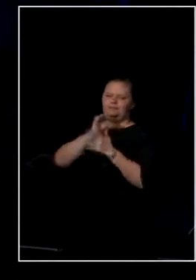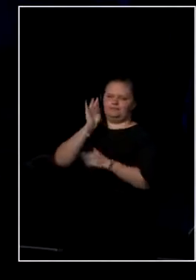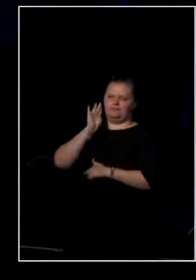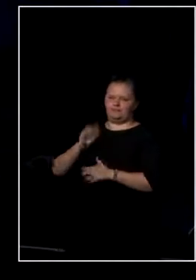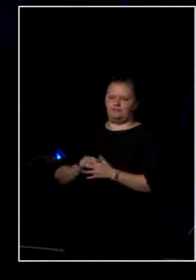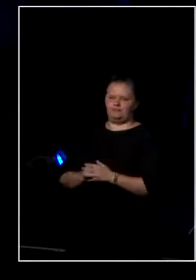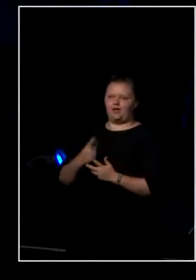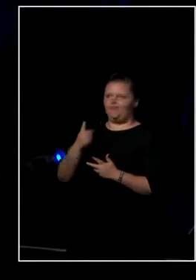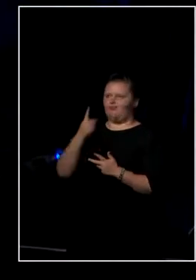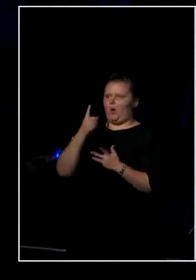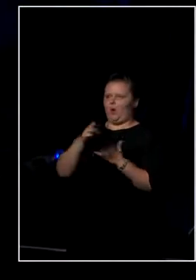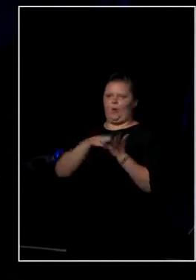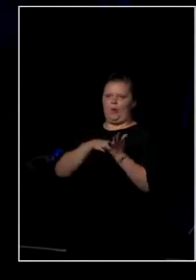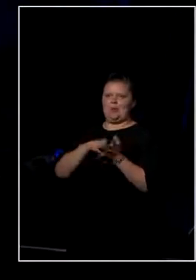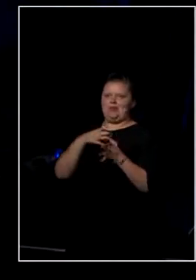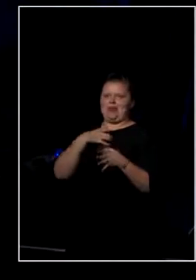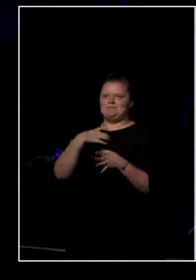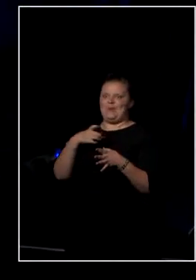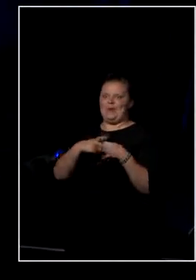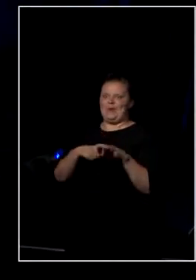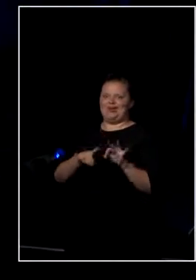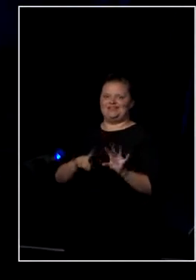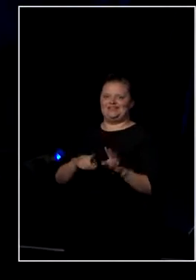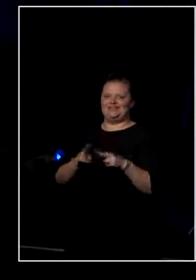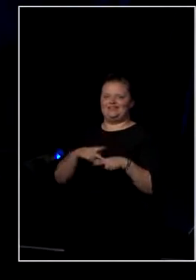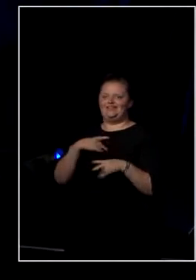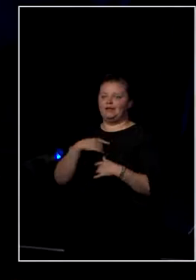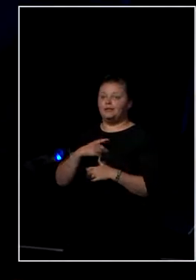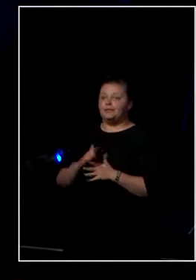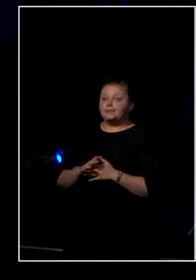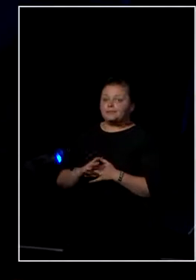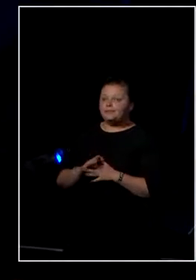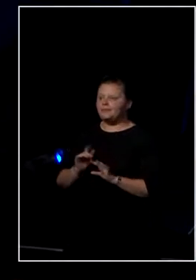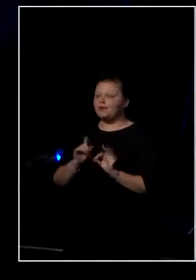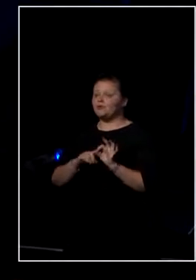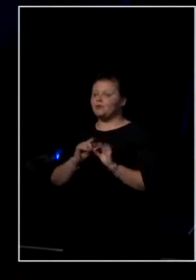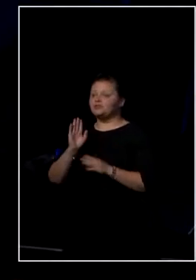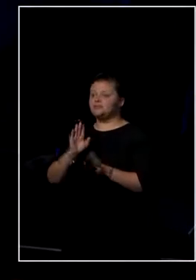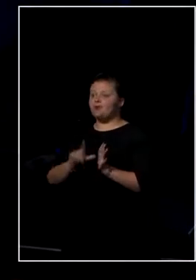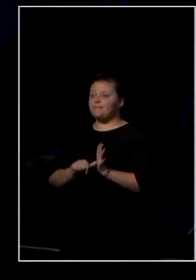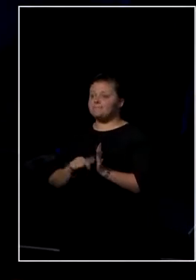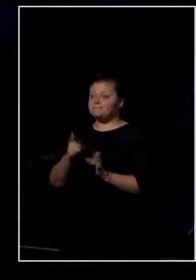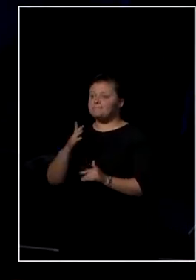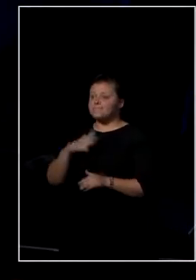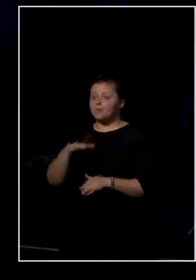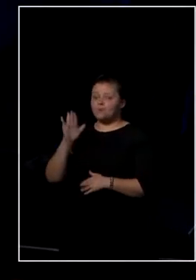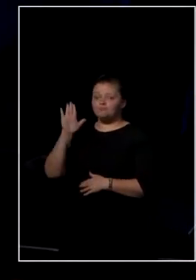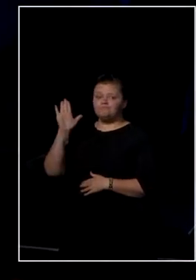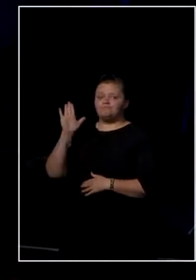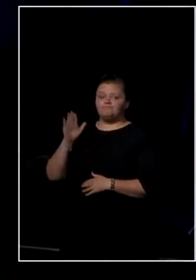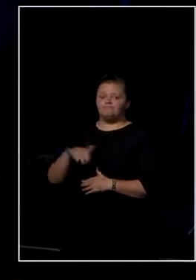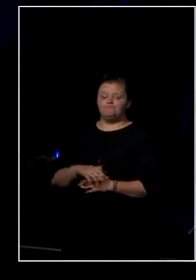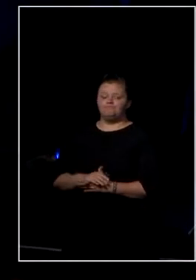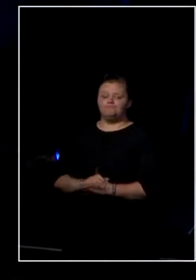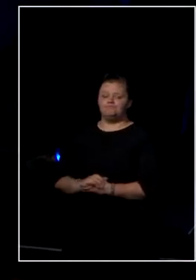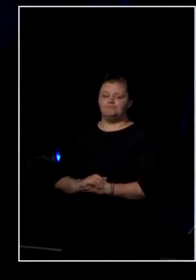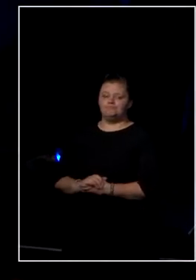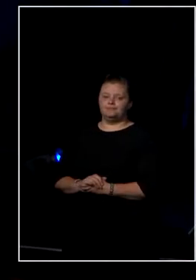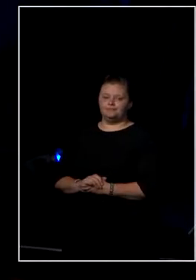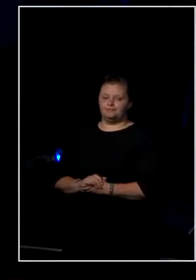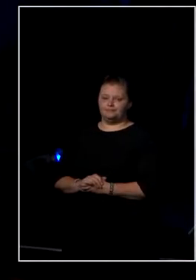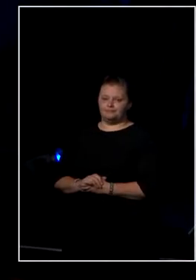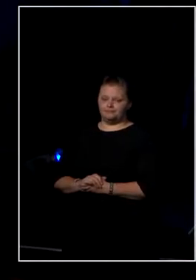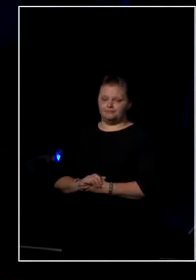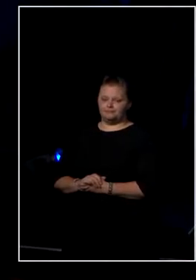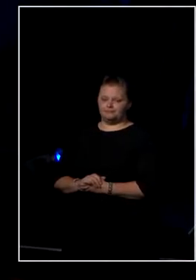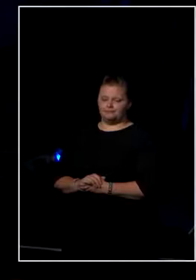got 1 million more, so don't feel any pressure. But, you know, question time. Has anyone got one that they would like to present to the panel